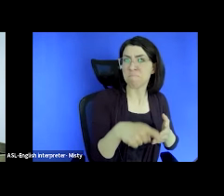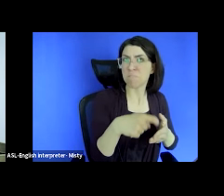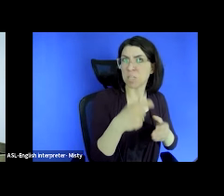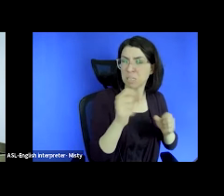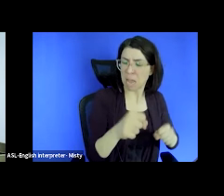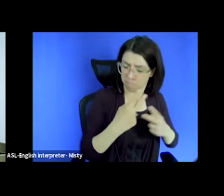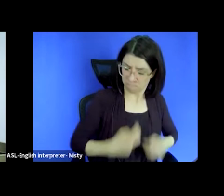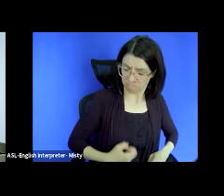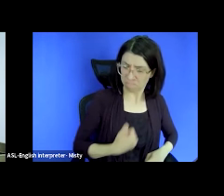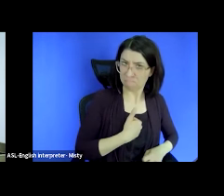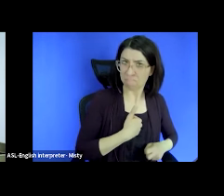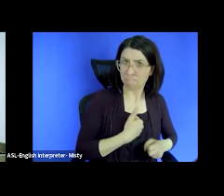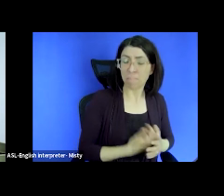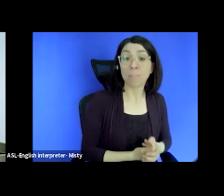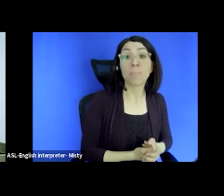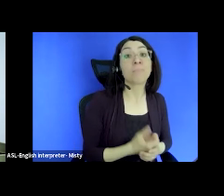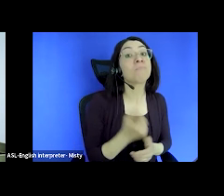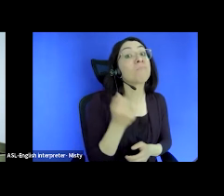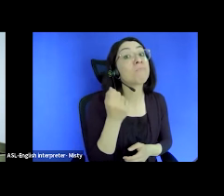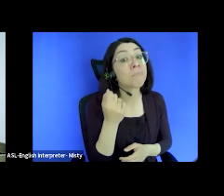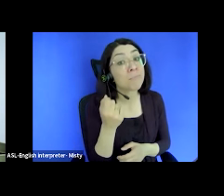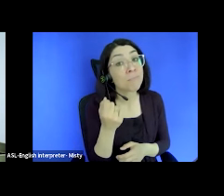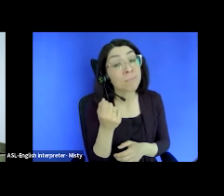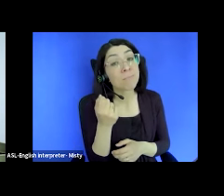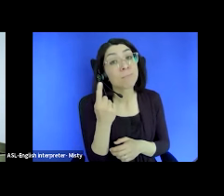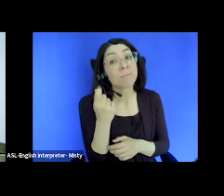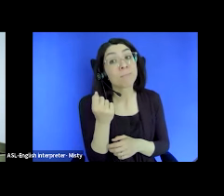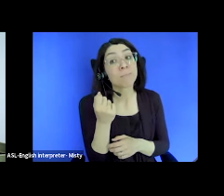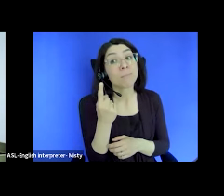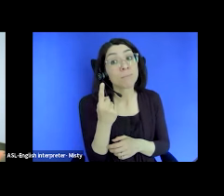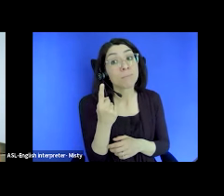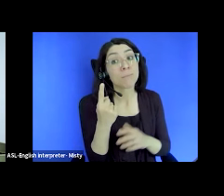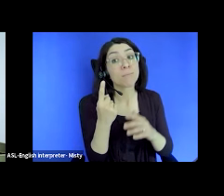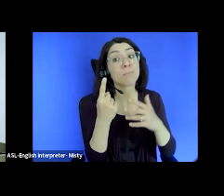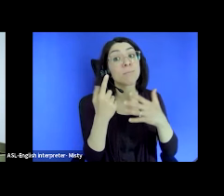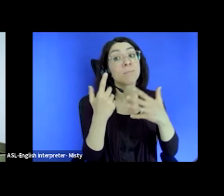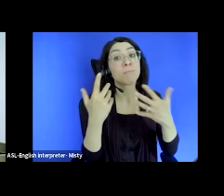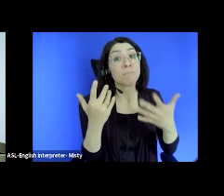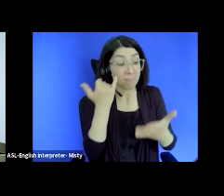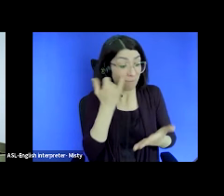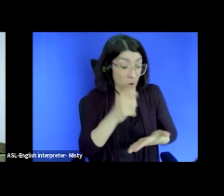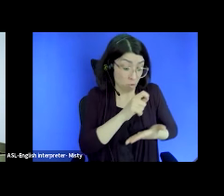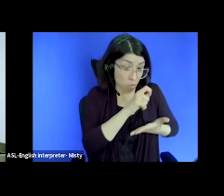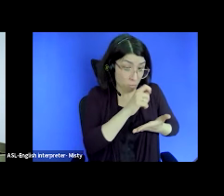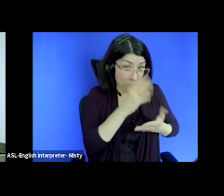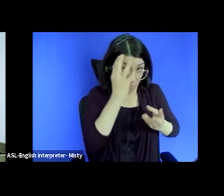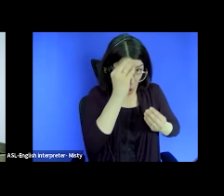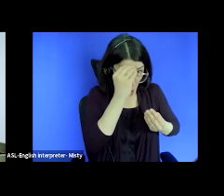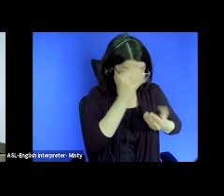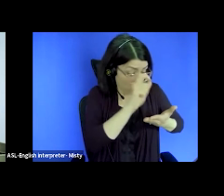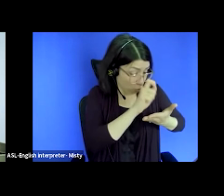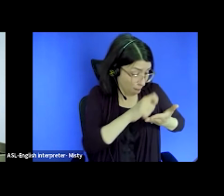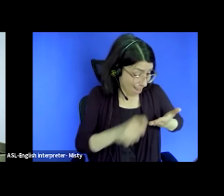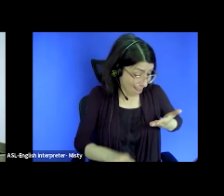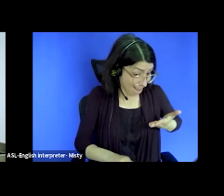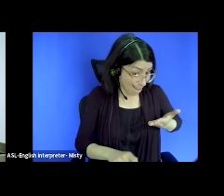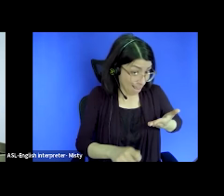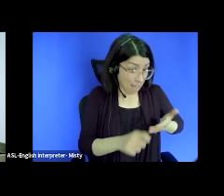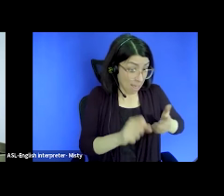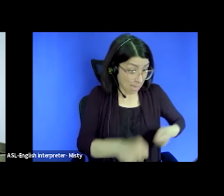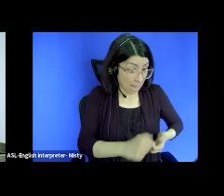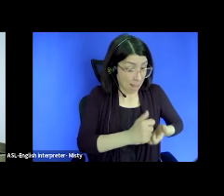However, sometimes it's hard for us to shift our beliefs when all we're doing is writing down our thoughts. Okay, so I'm